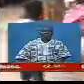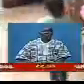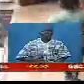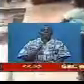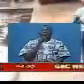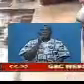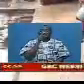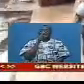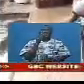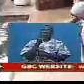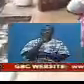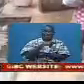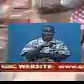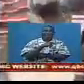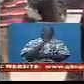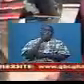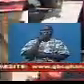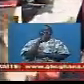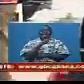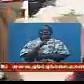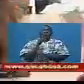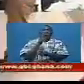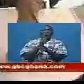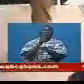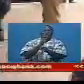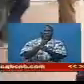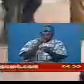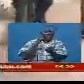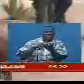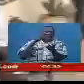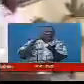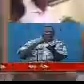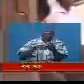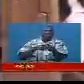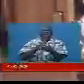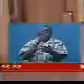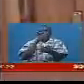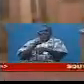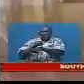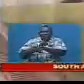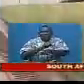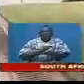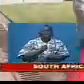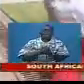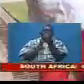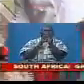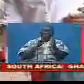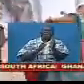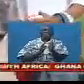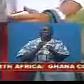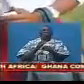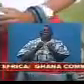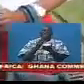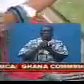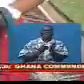It is Mother's Day, a day celebrated annually to recognize the contributions of mothers to the peace and economic